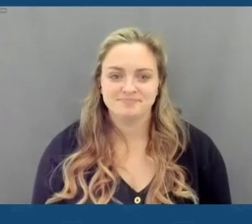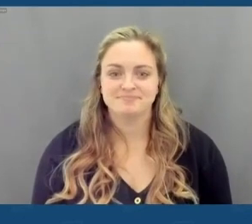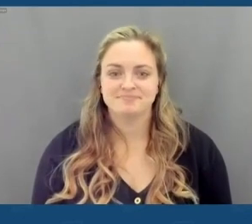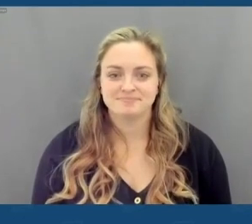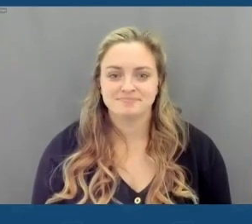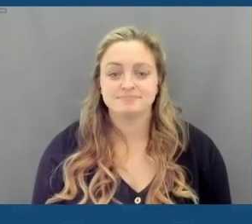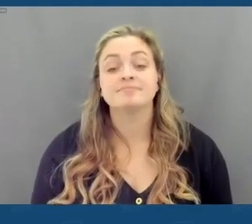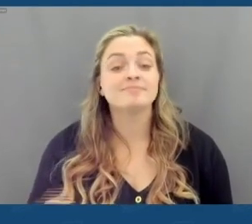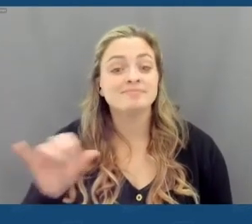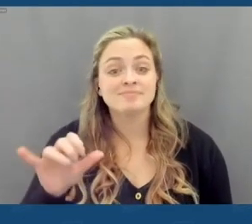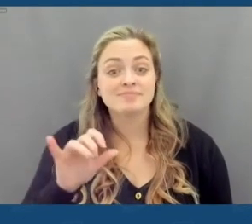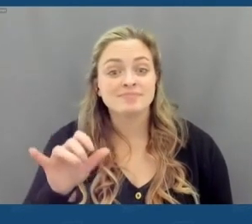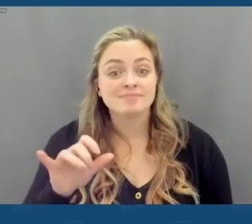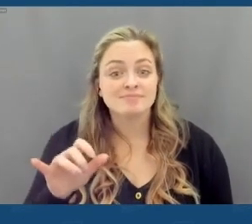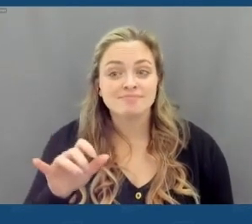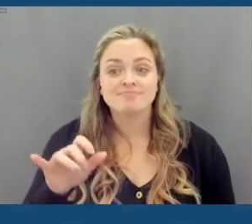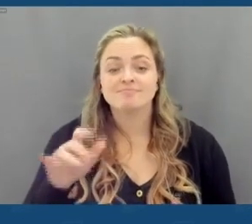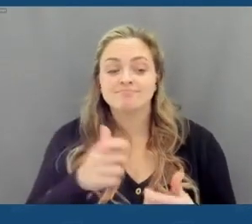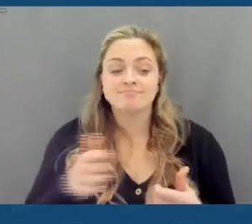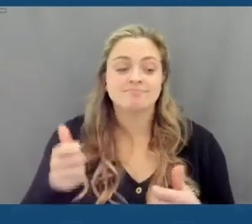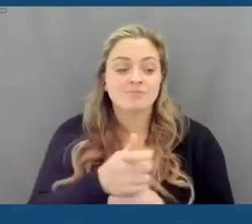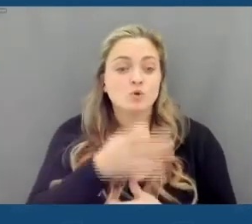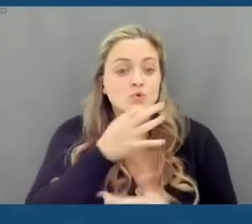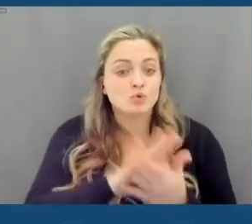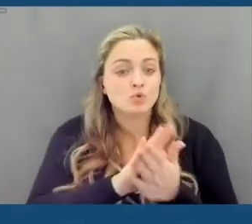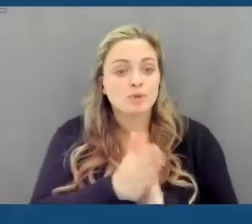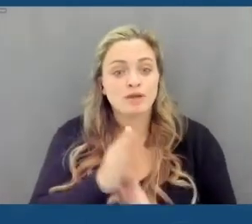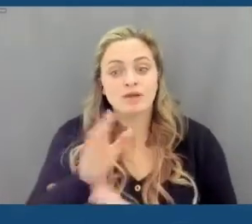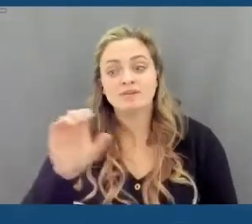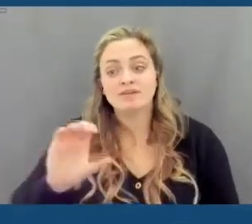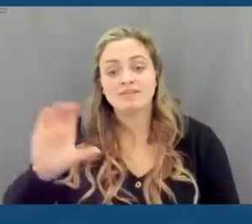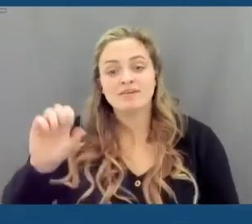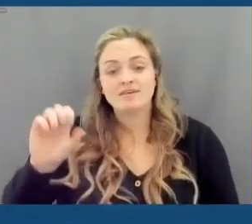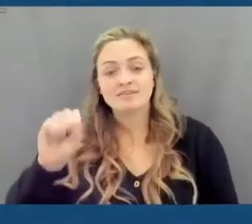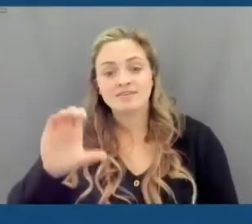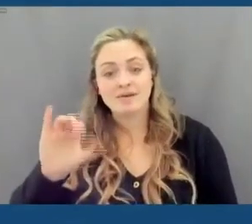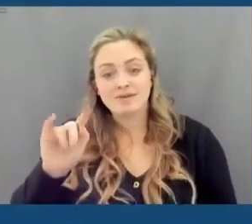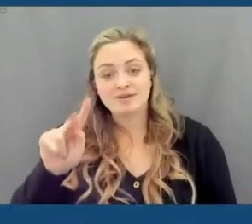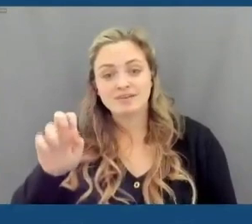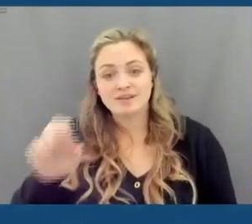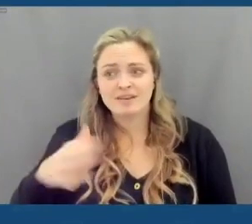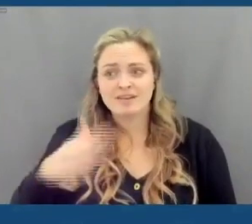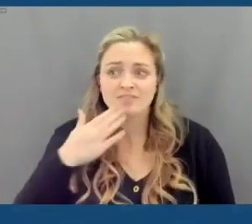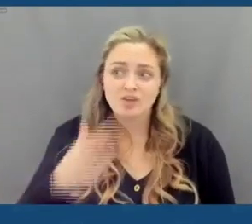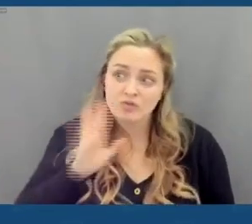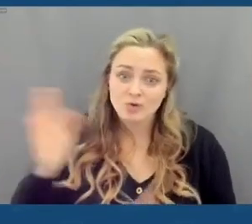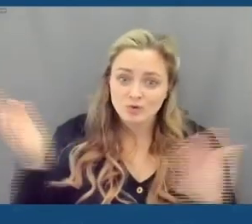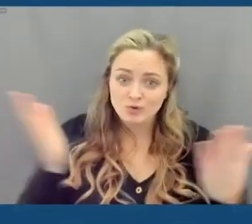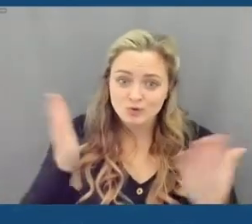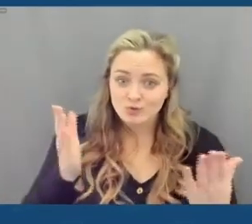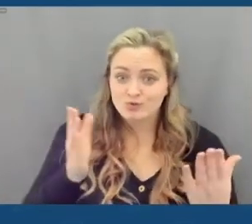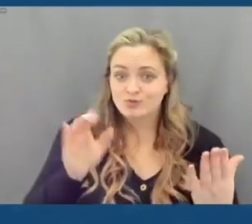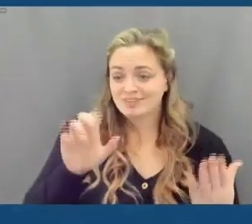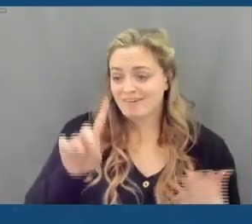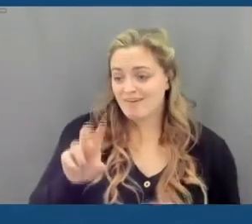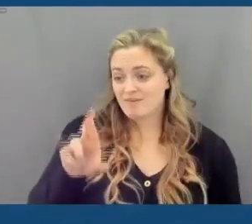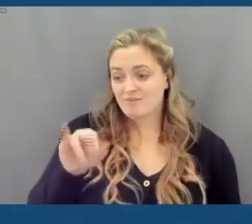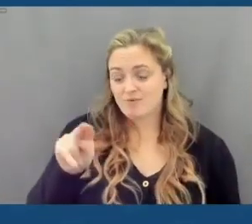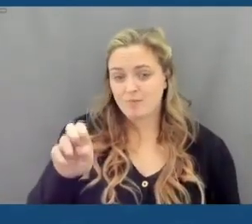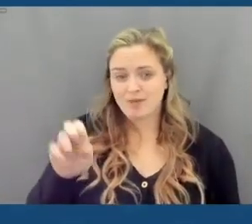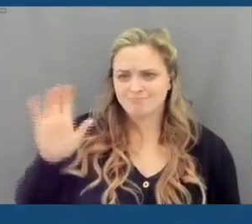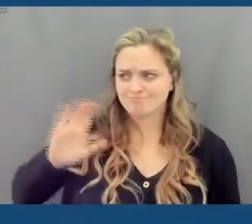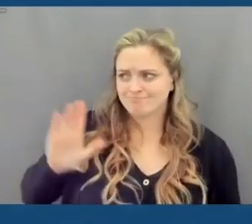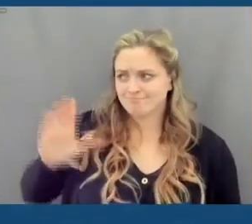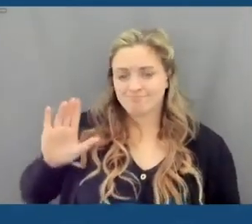Also, incoming County Executive Ed Romaine. I want to thank him for his service as chair of Brookhaven,